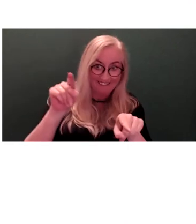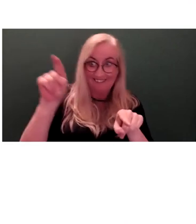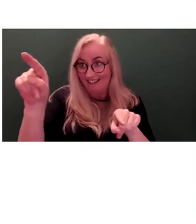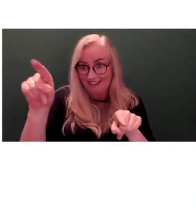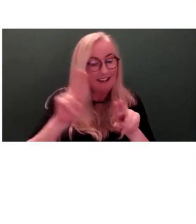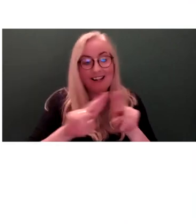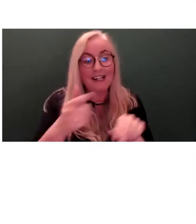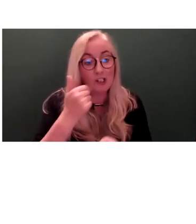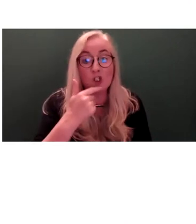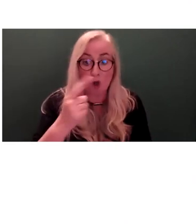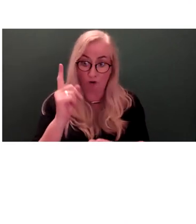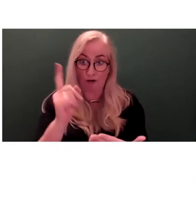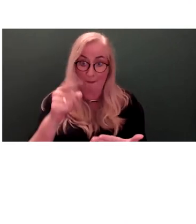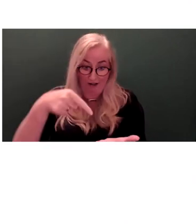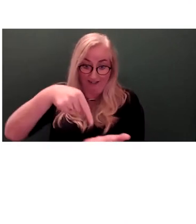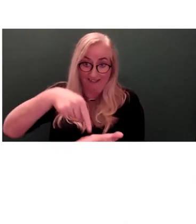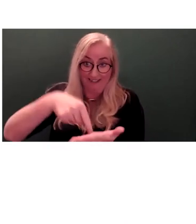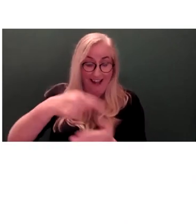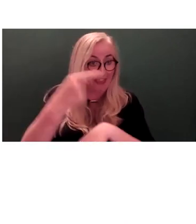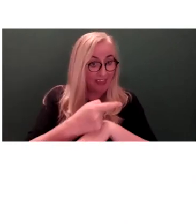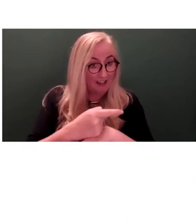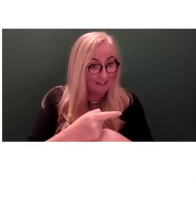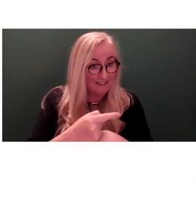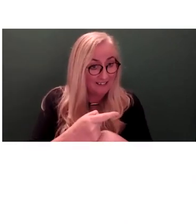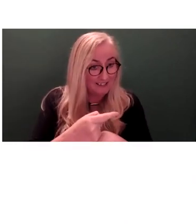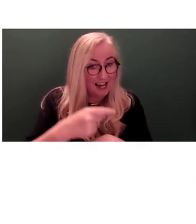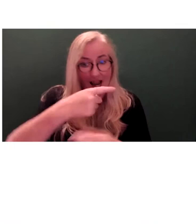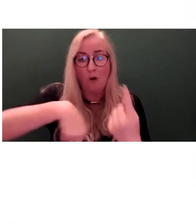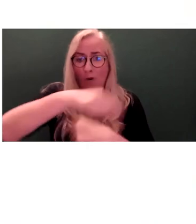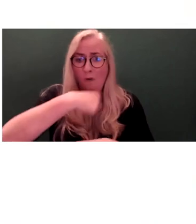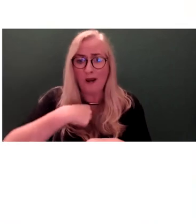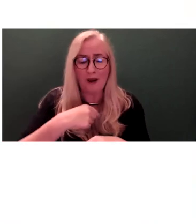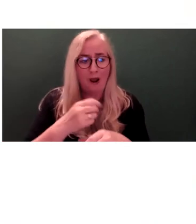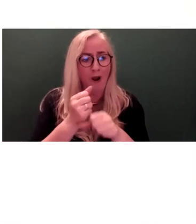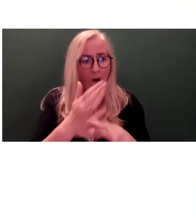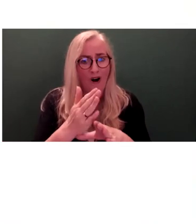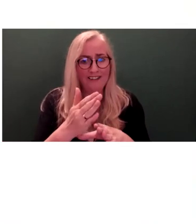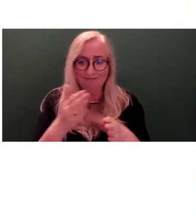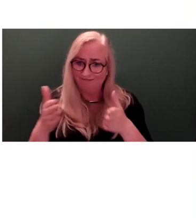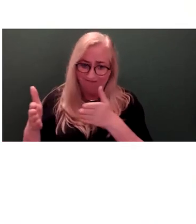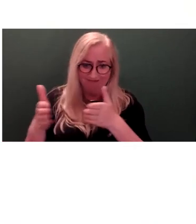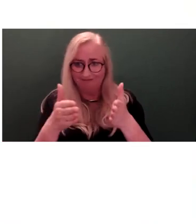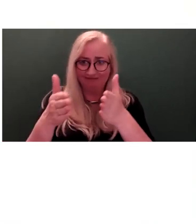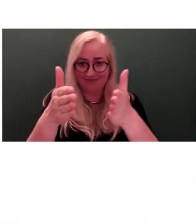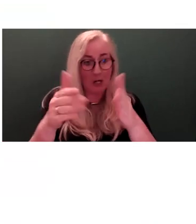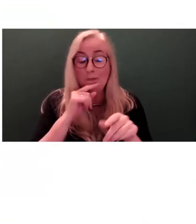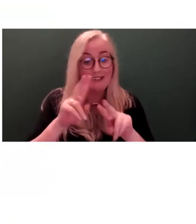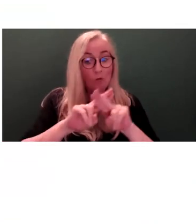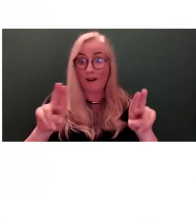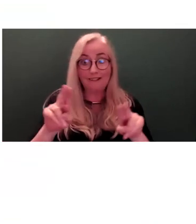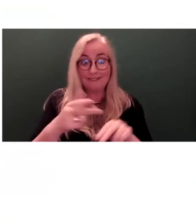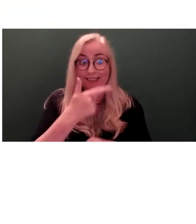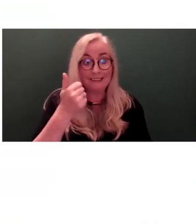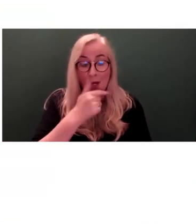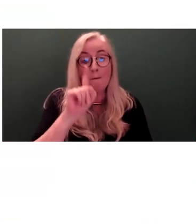The recommendations are there, and I think we're all talking in the same direction, but this is not going to be easy. But I think the challenge